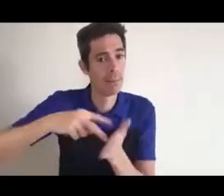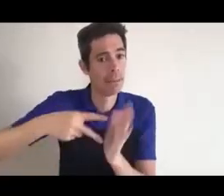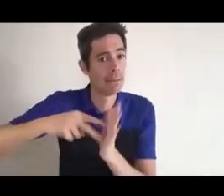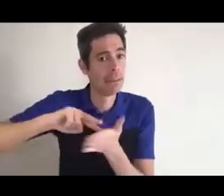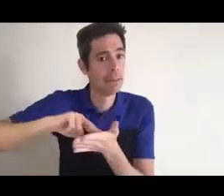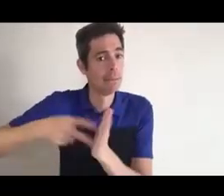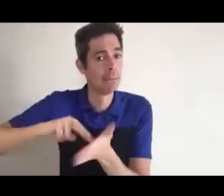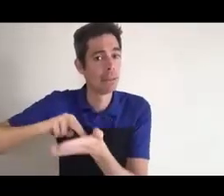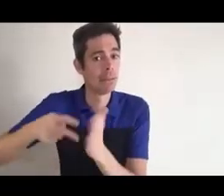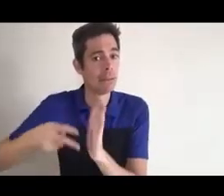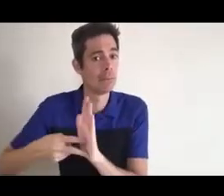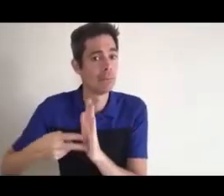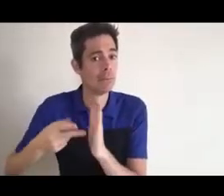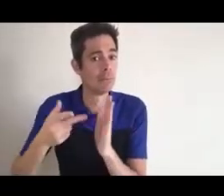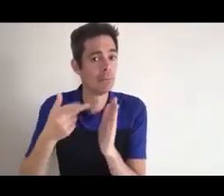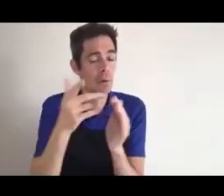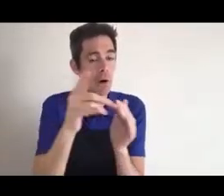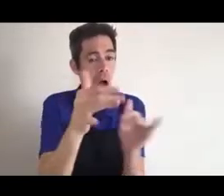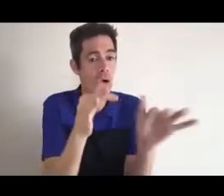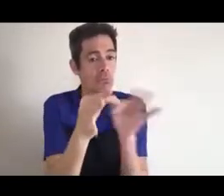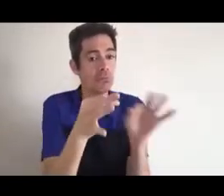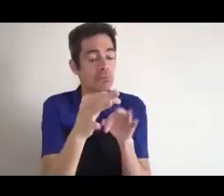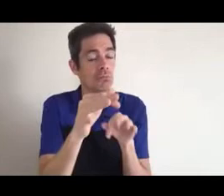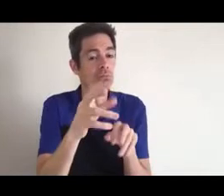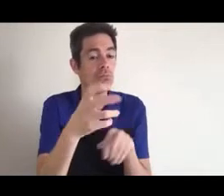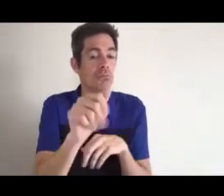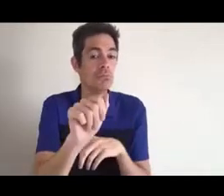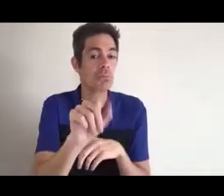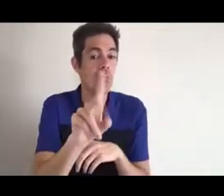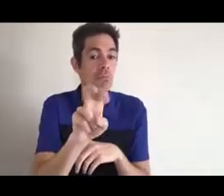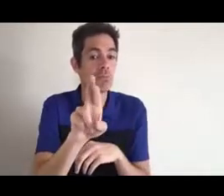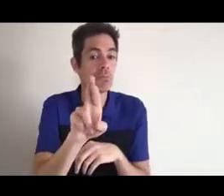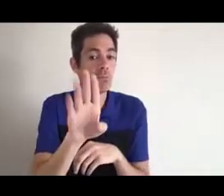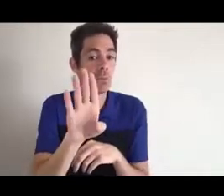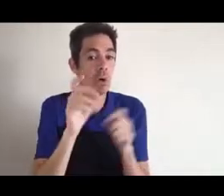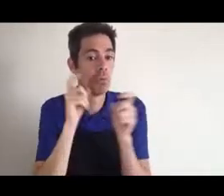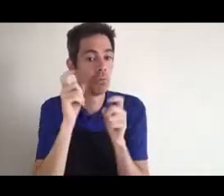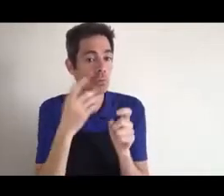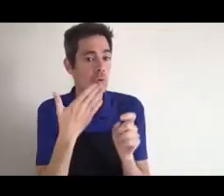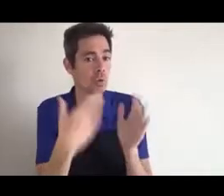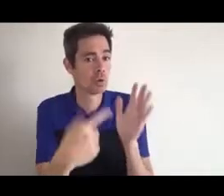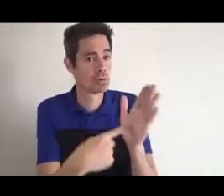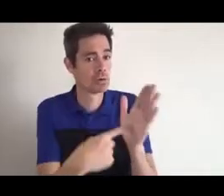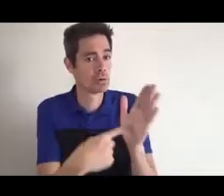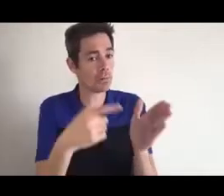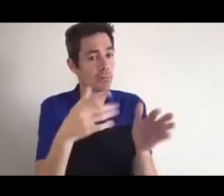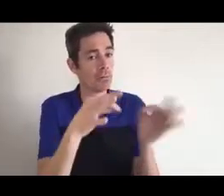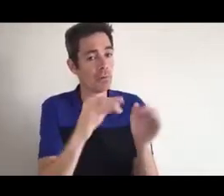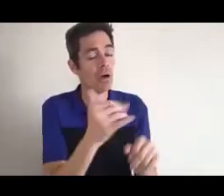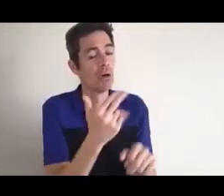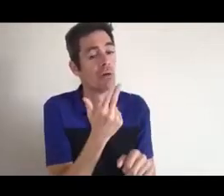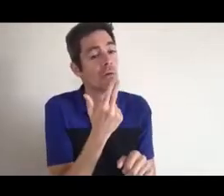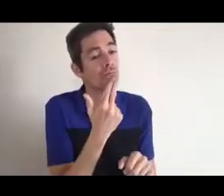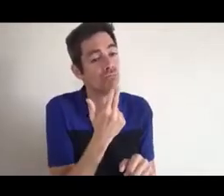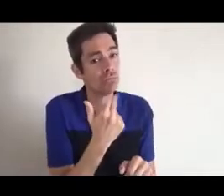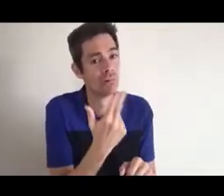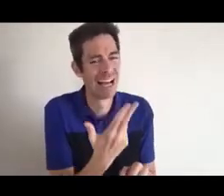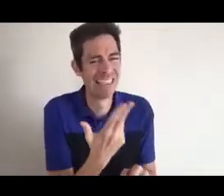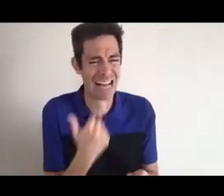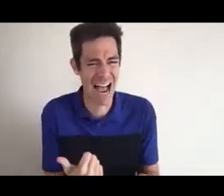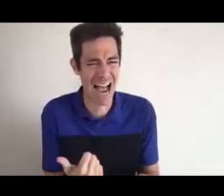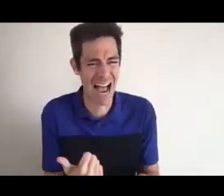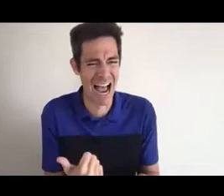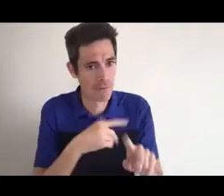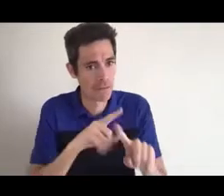say, these things have meanings, and explain adverbs. That's a good way to